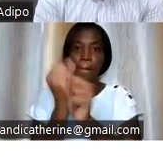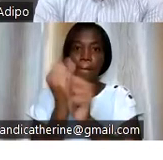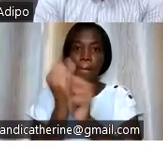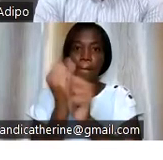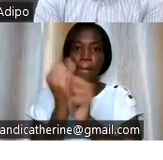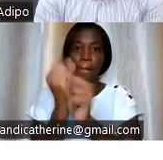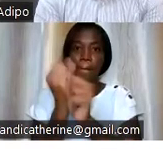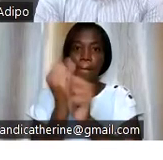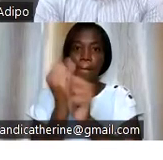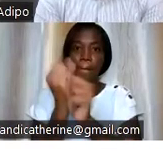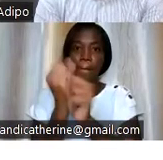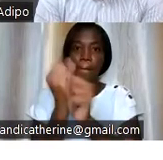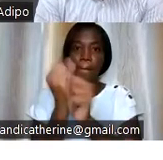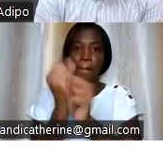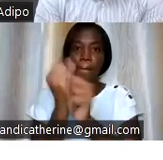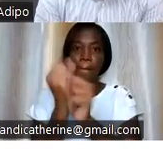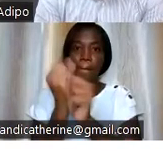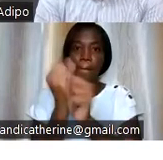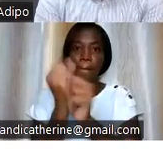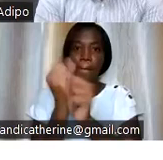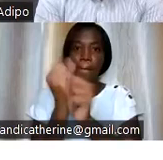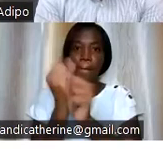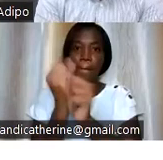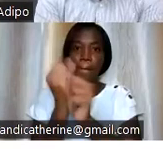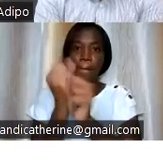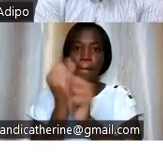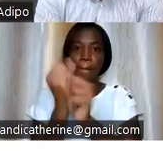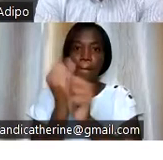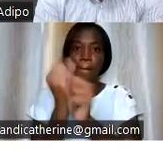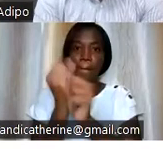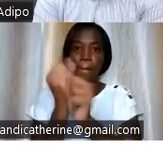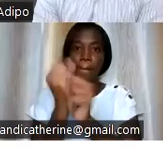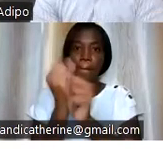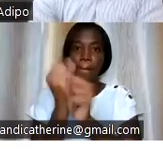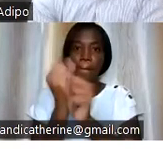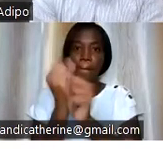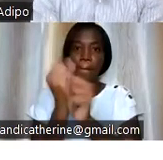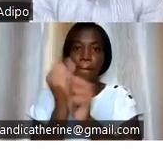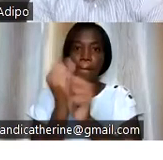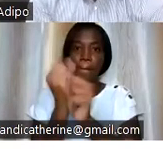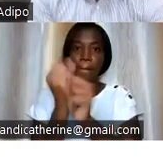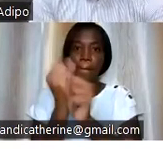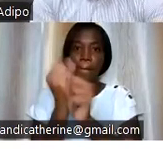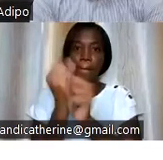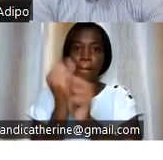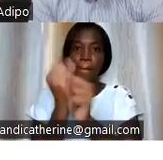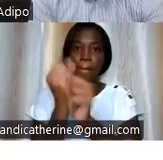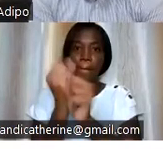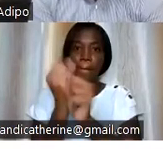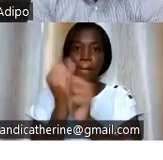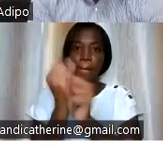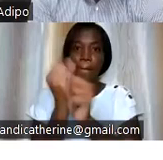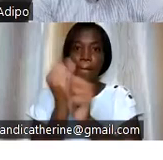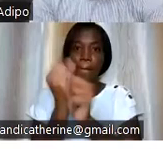does. So this topic is going to be guided through by none other